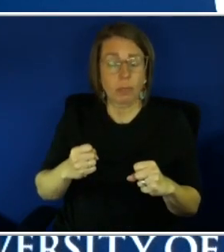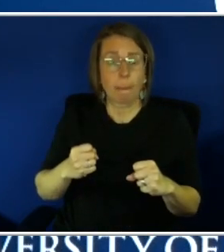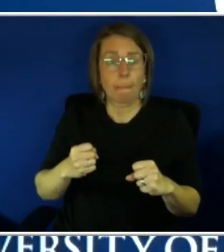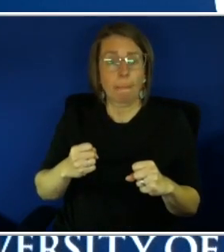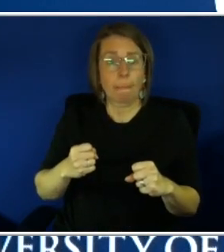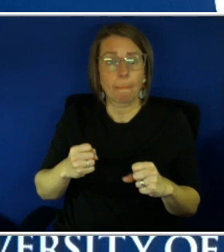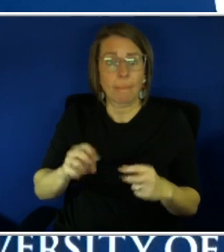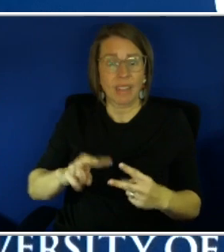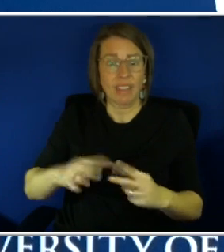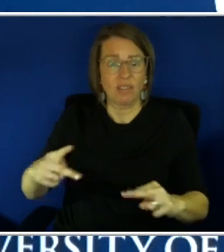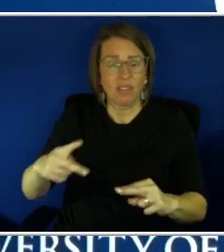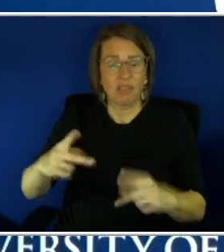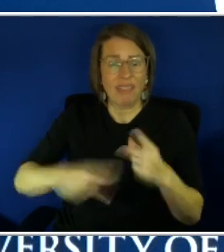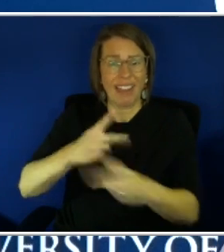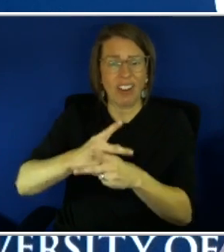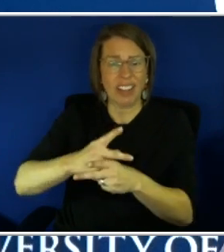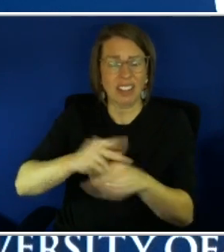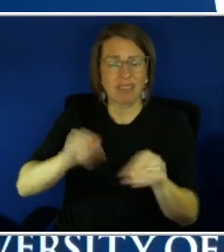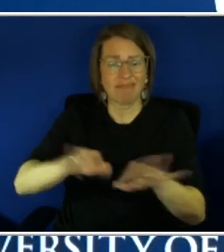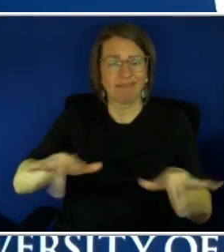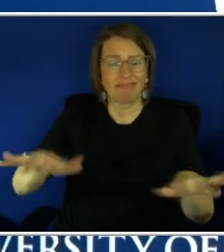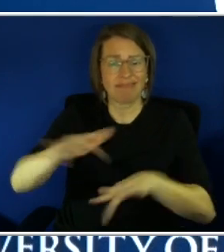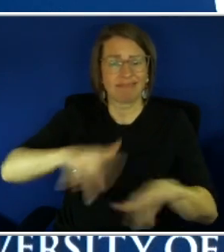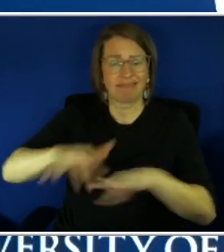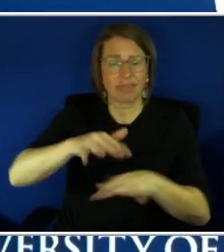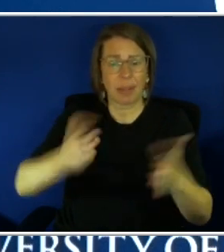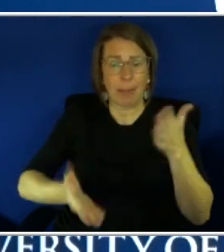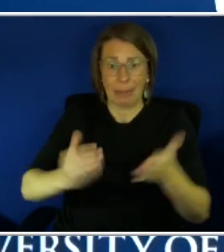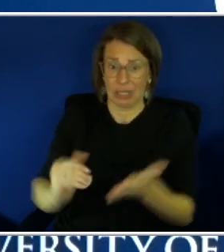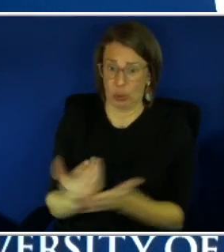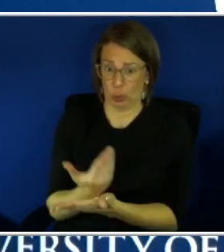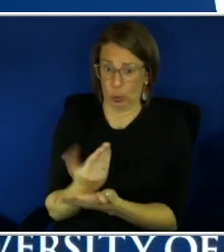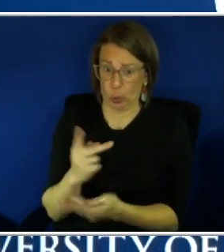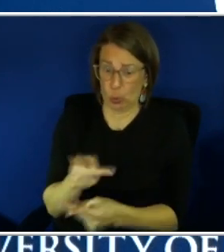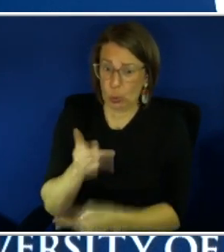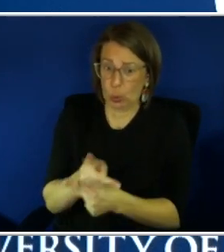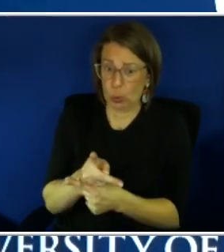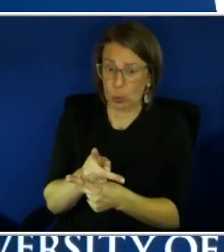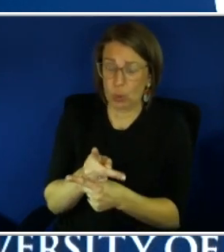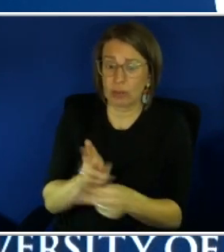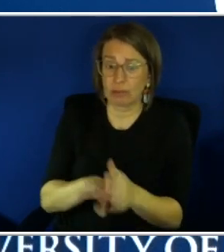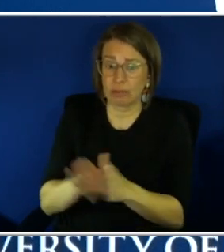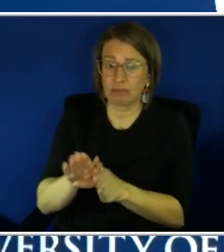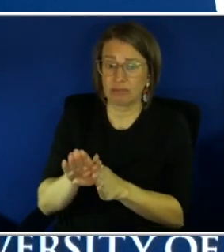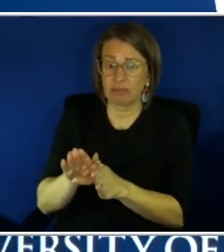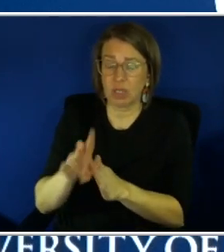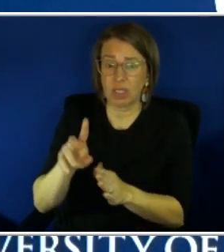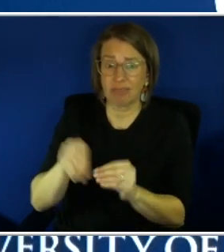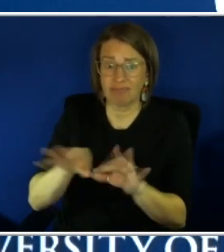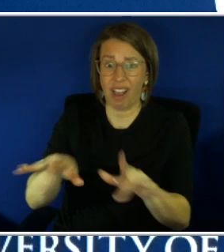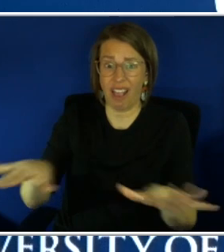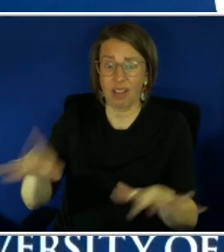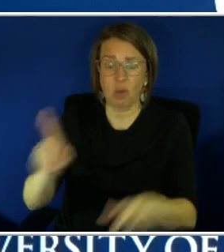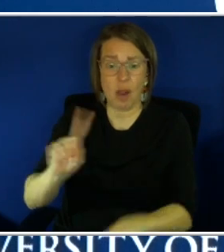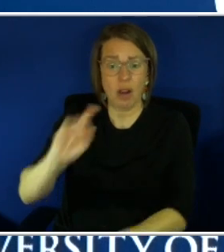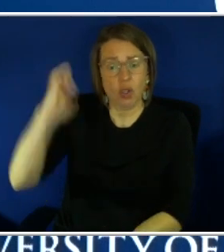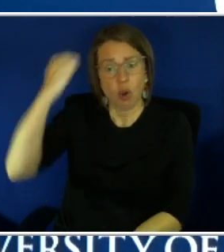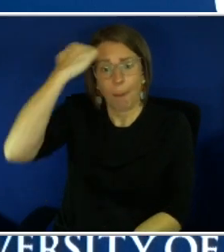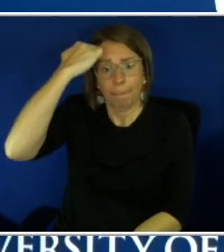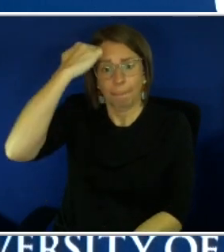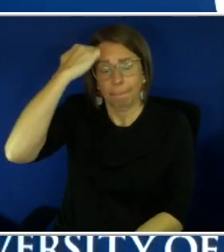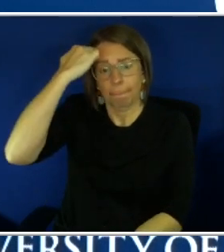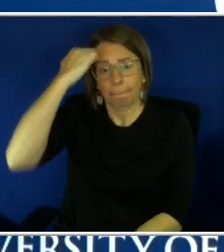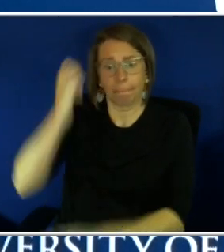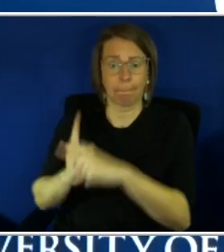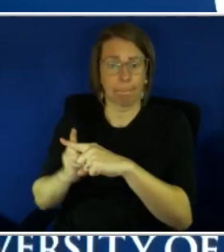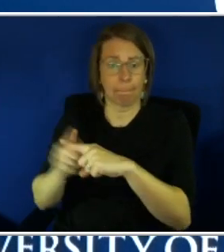variants in the United States, but there's also maybe a new variant on the rise in Europe. So it's going to be very important to